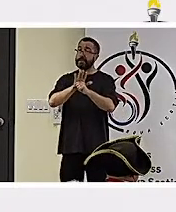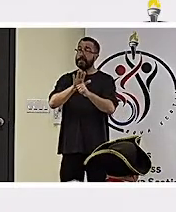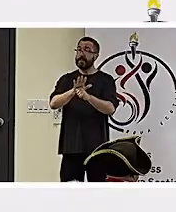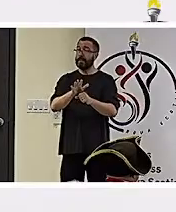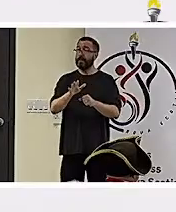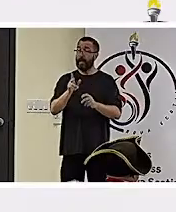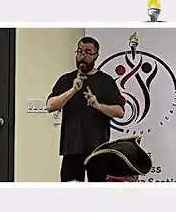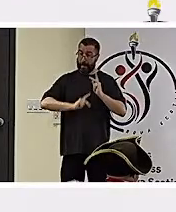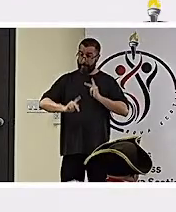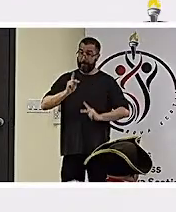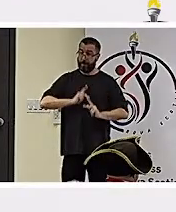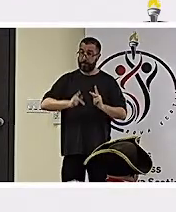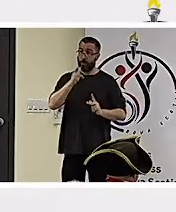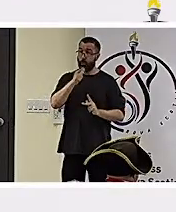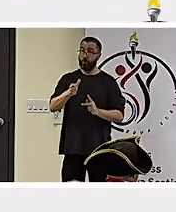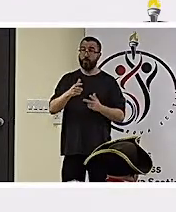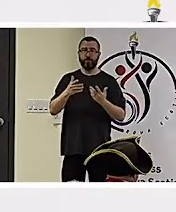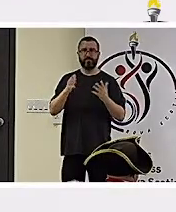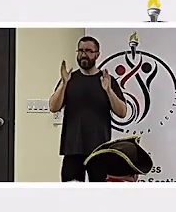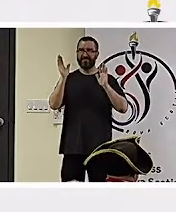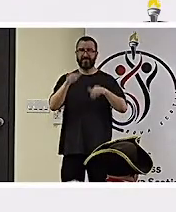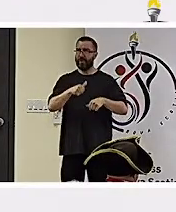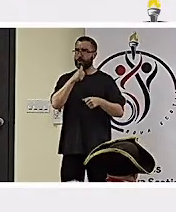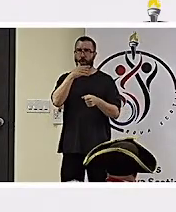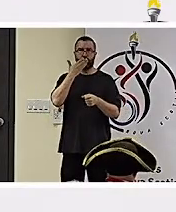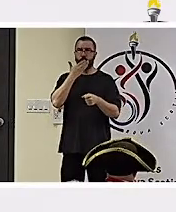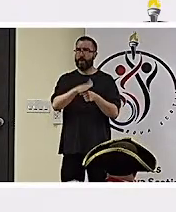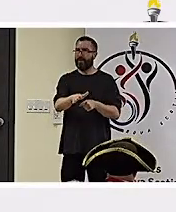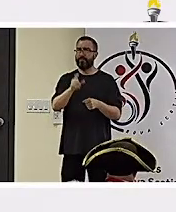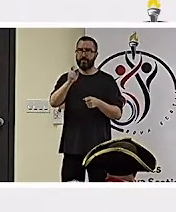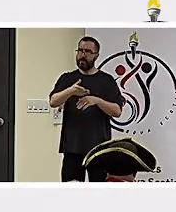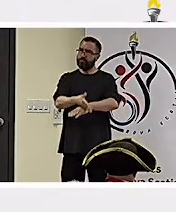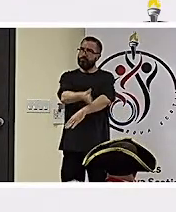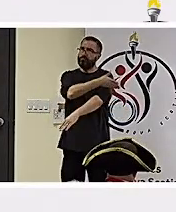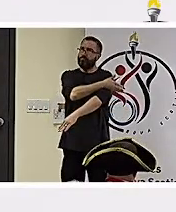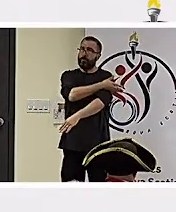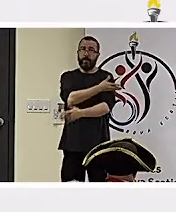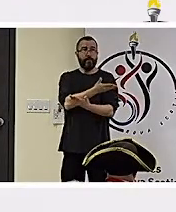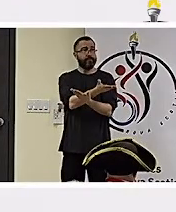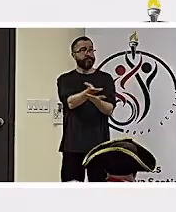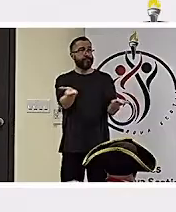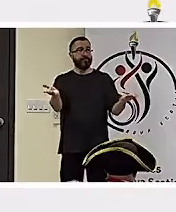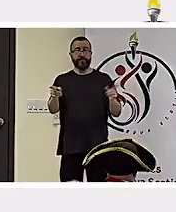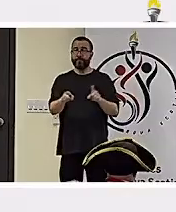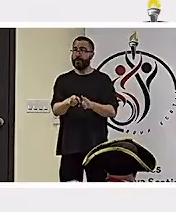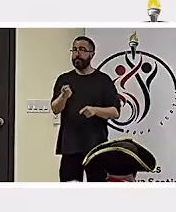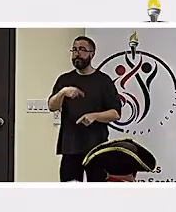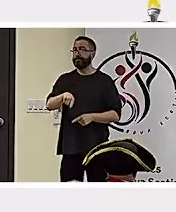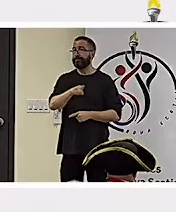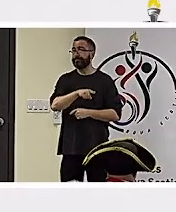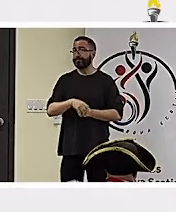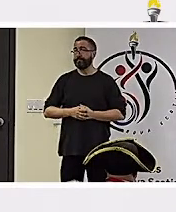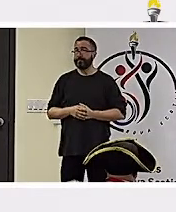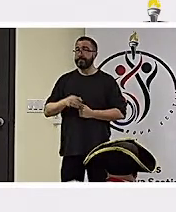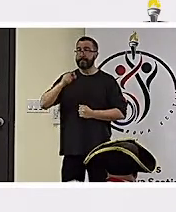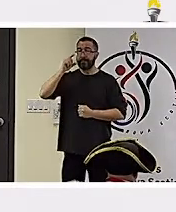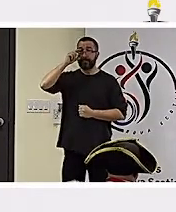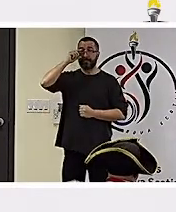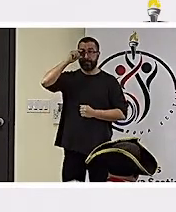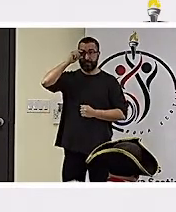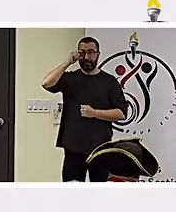continue to push for better. People like the ones I'm looking at in this room.